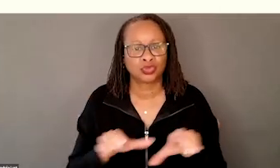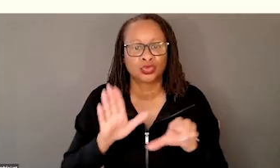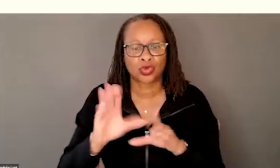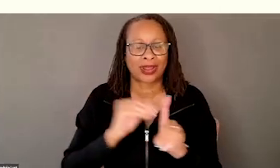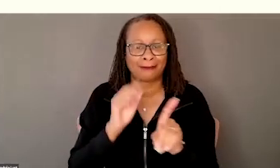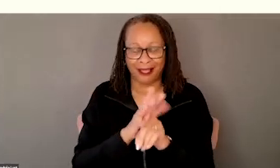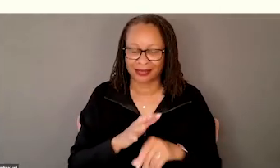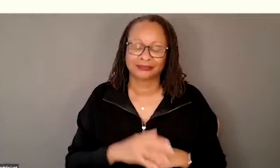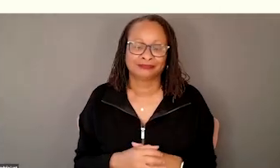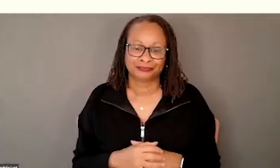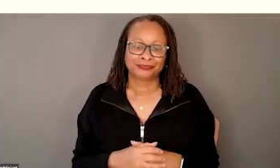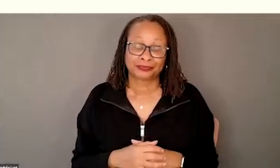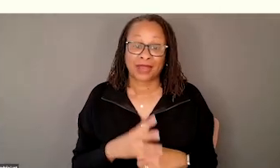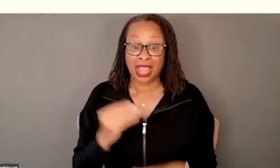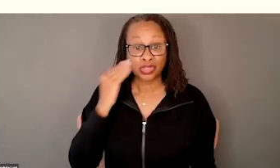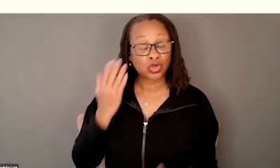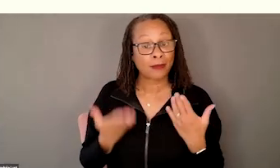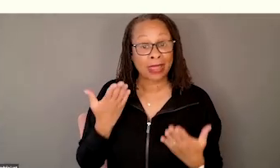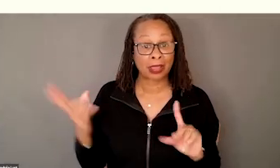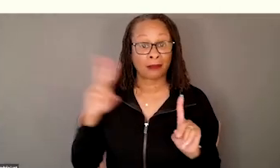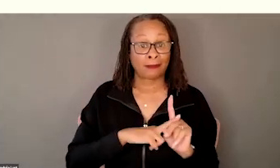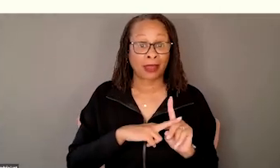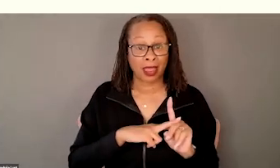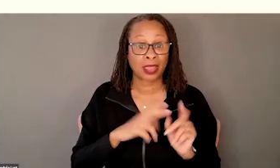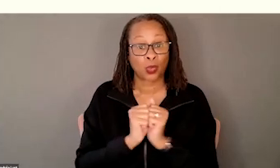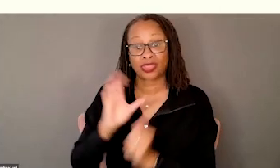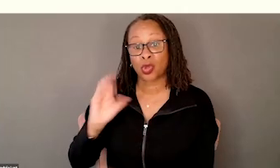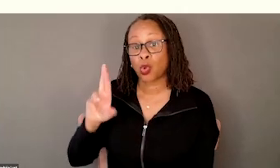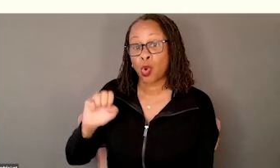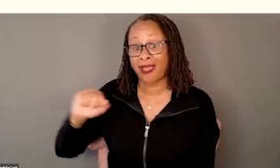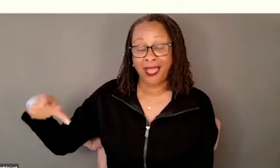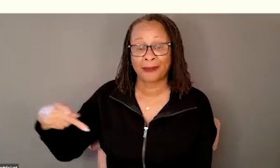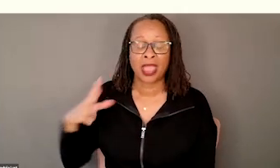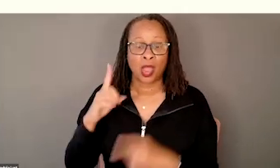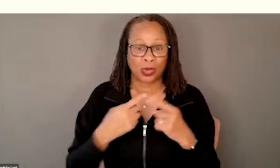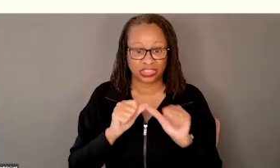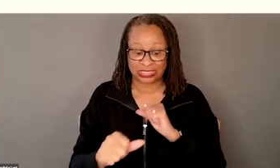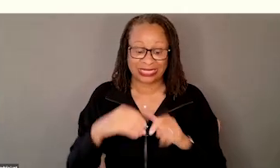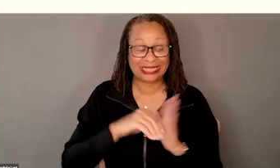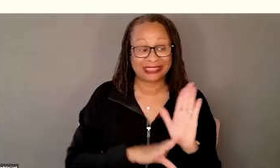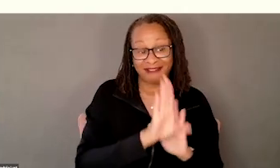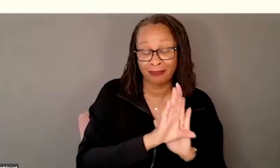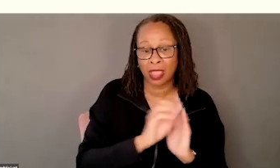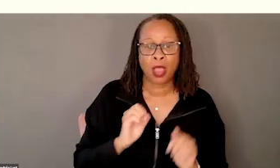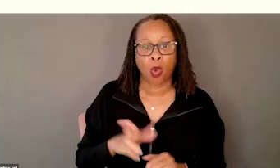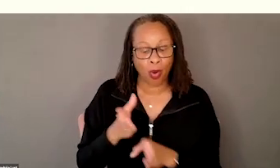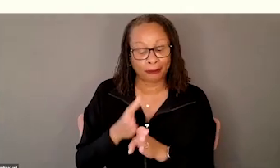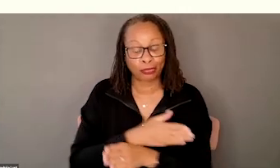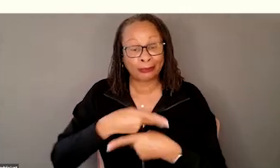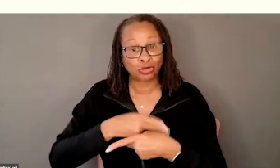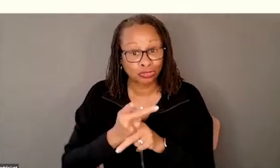then, you may be applying with the core app when you're still in development, or maybe you're in